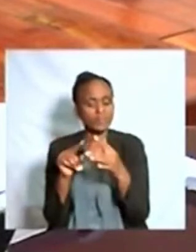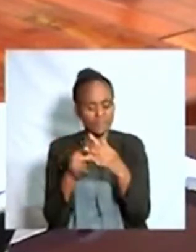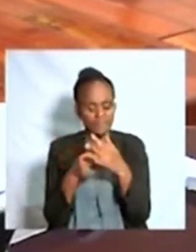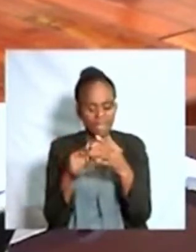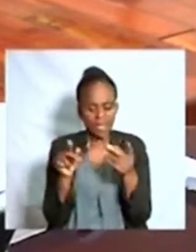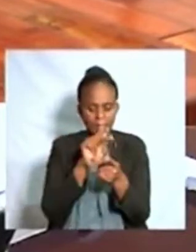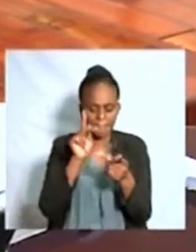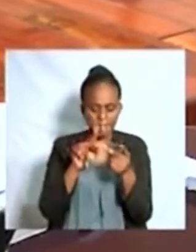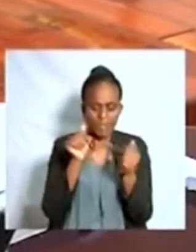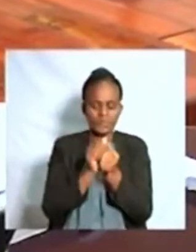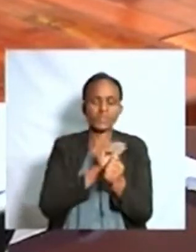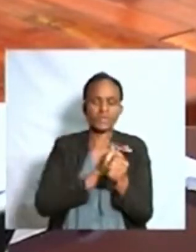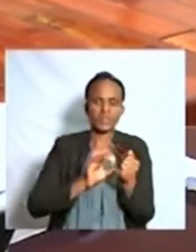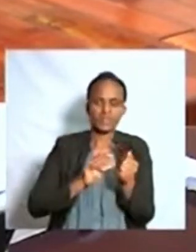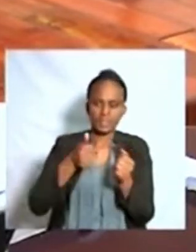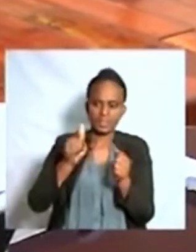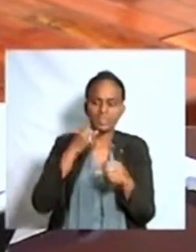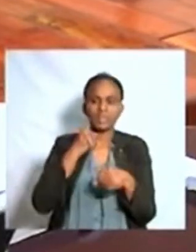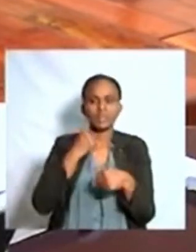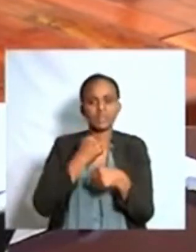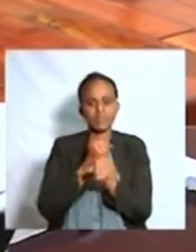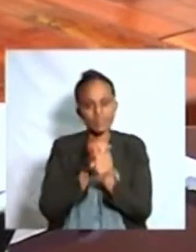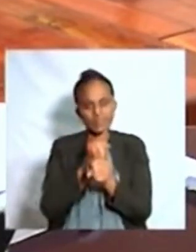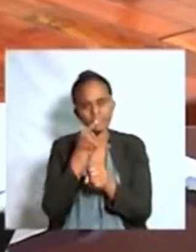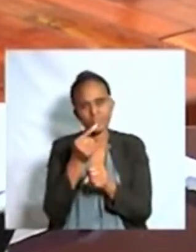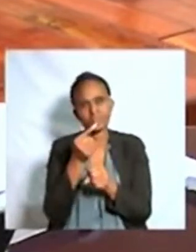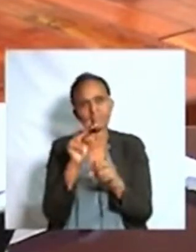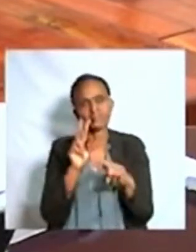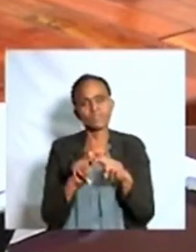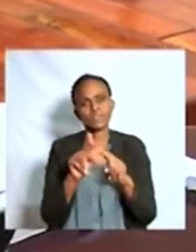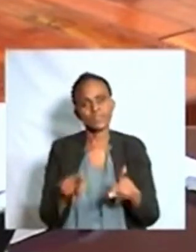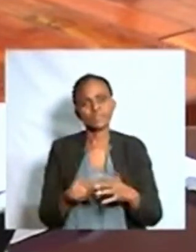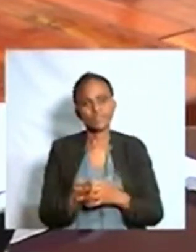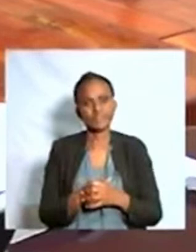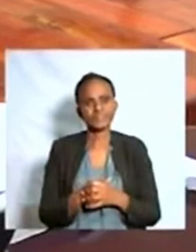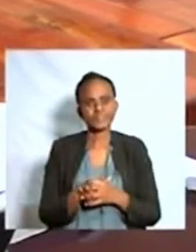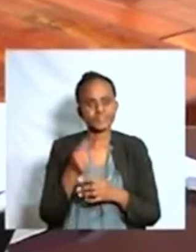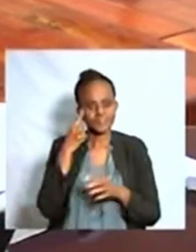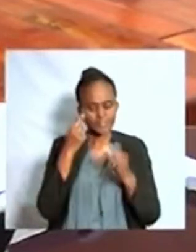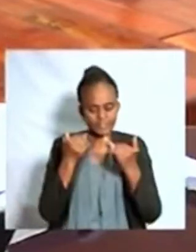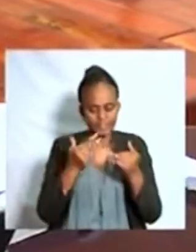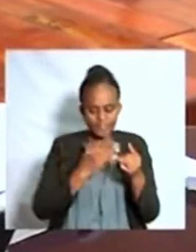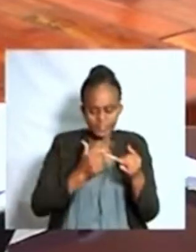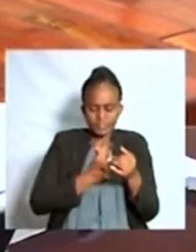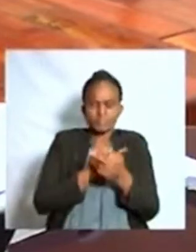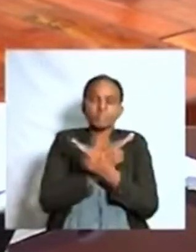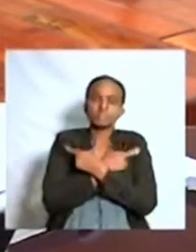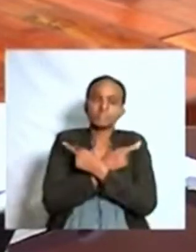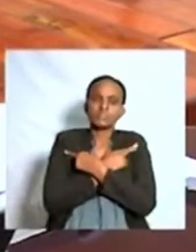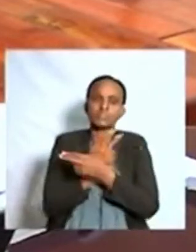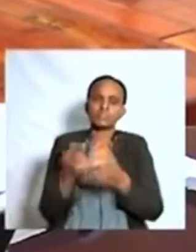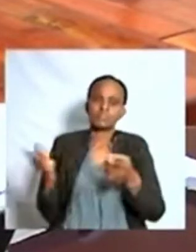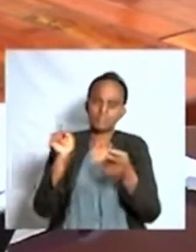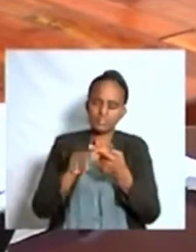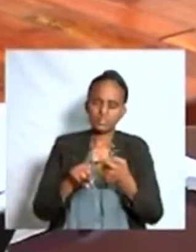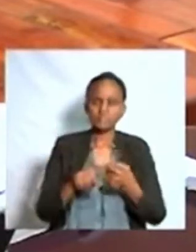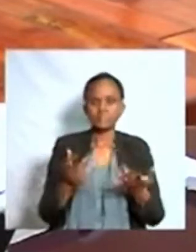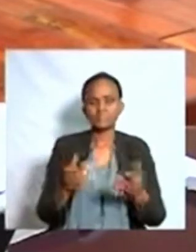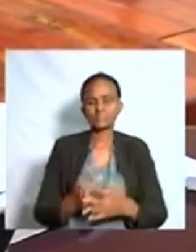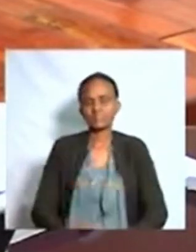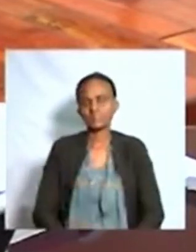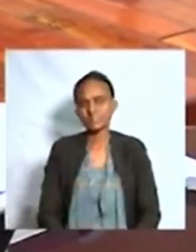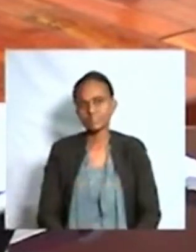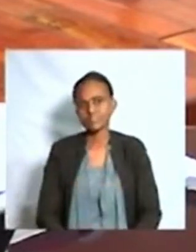with what the contractor may be claiming, Chair. Thank you. For now, I may rest until there are further Yes. clarifications.